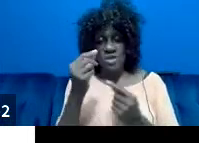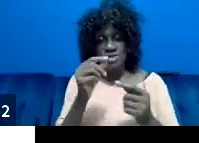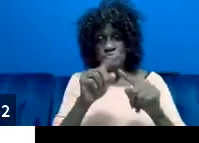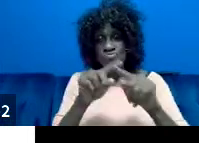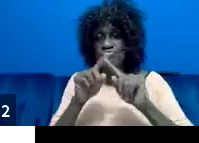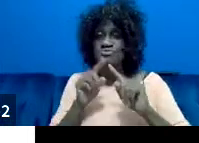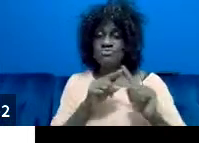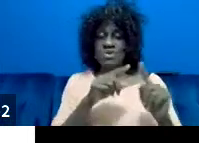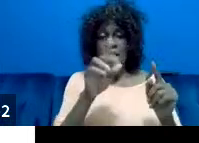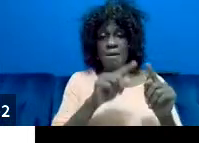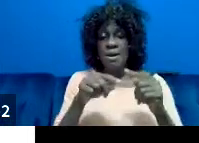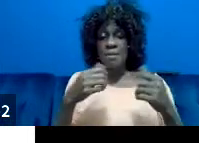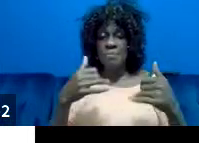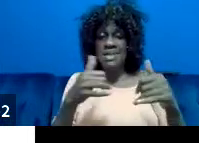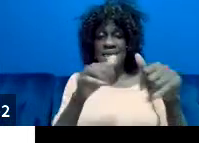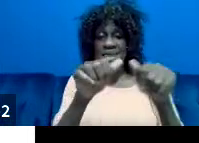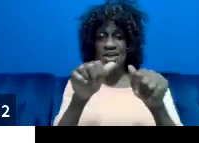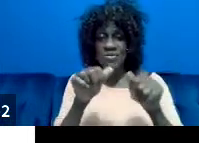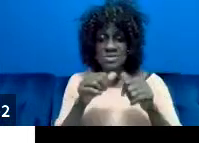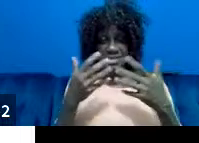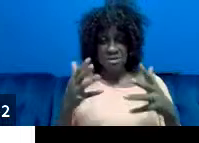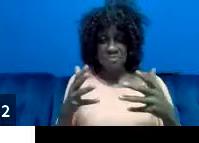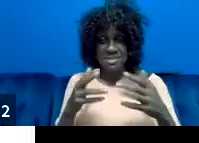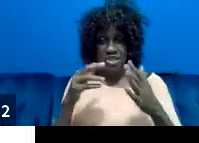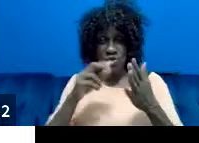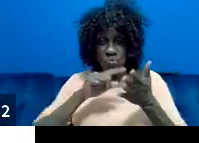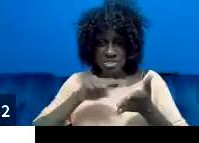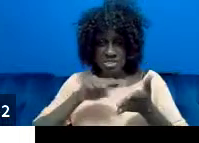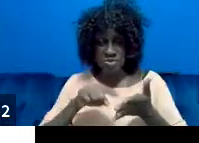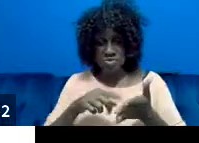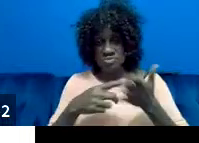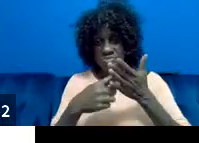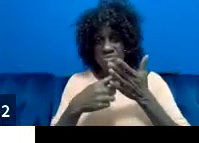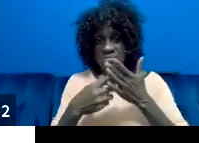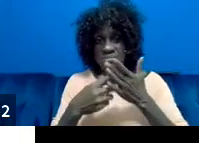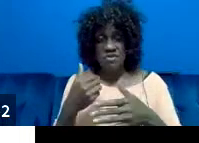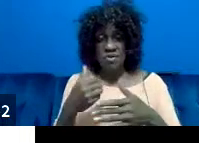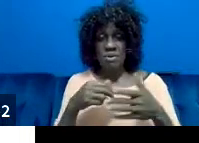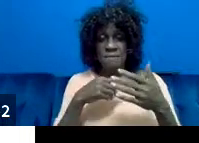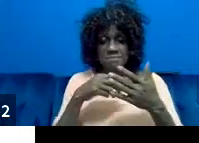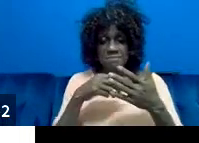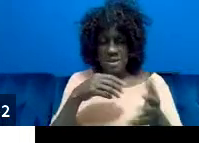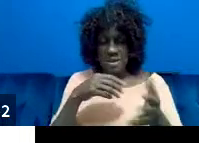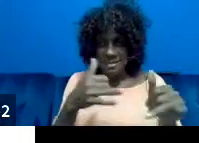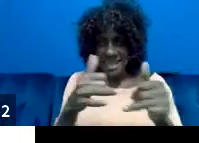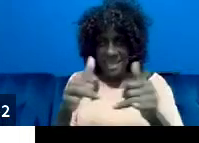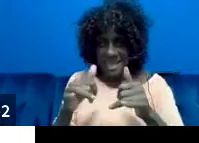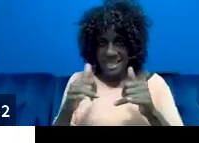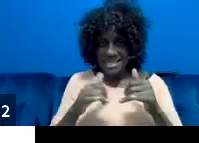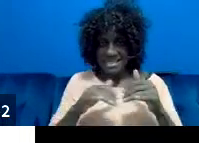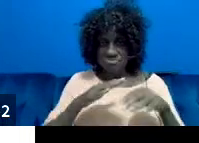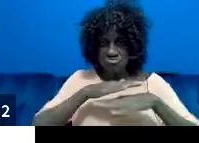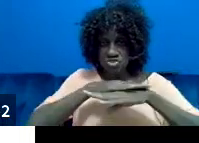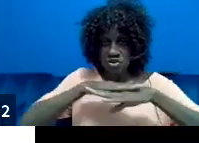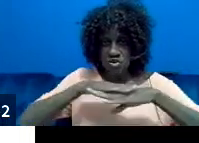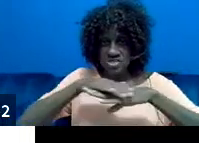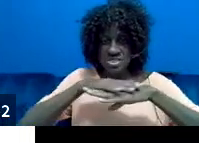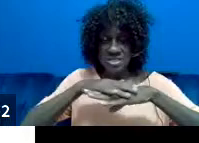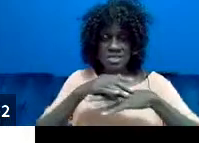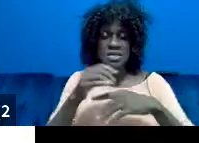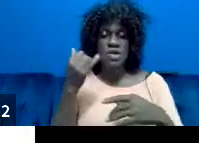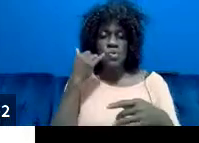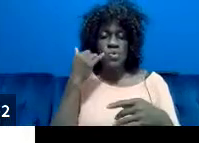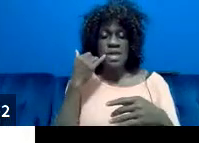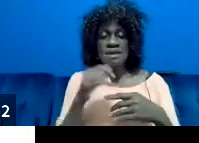areas, and the completed research that I talked to you earlier about on play surfacing. We also have